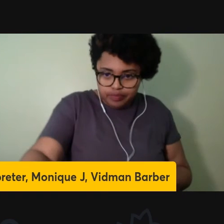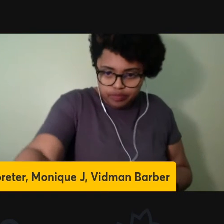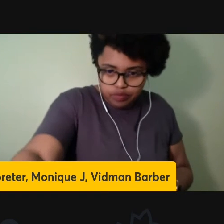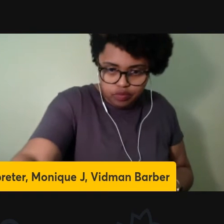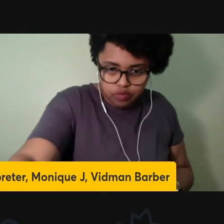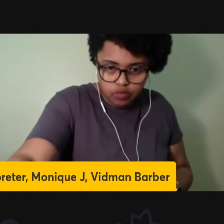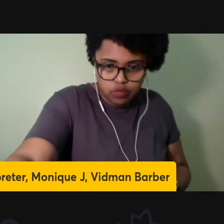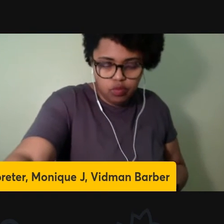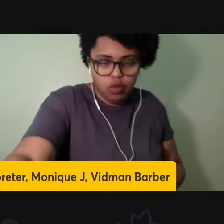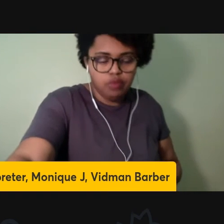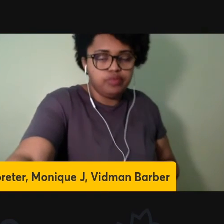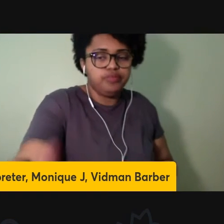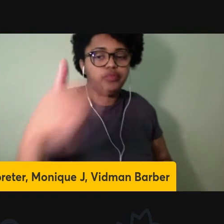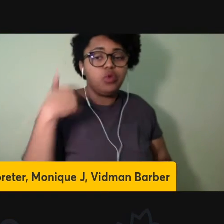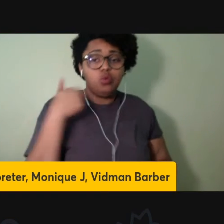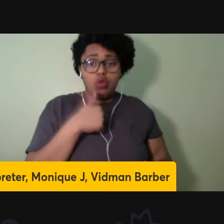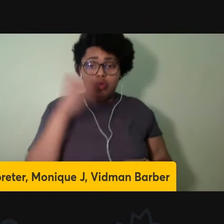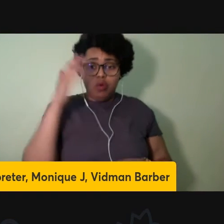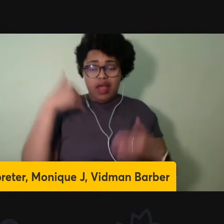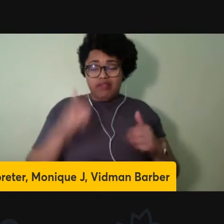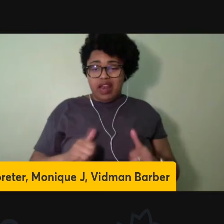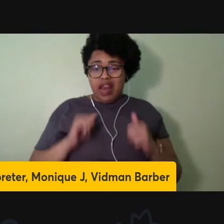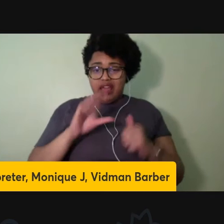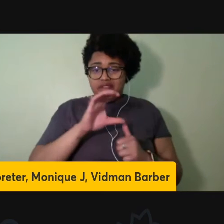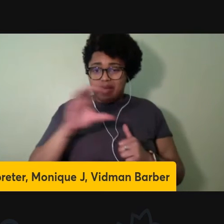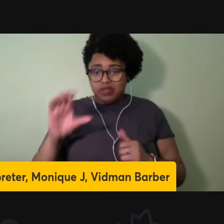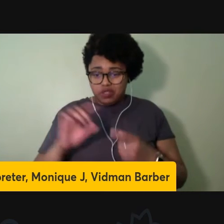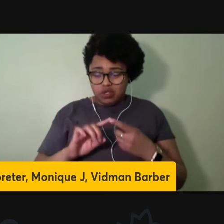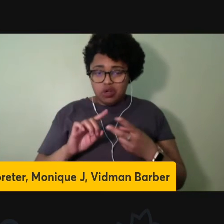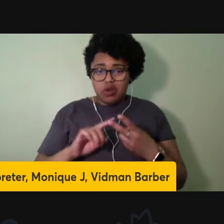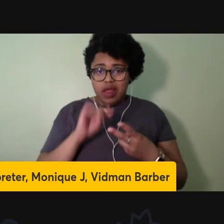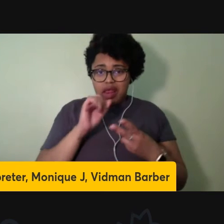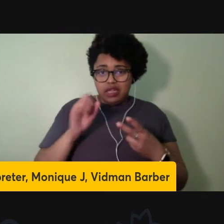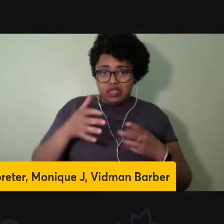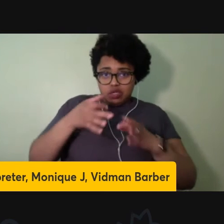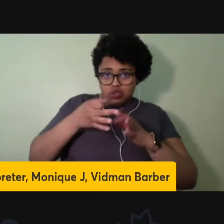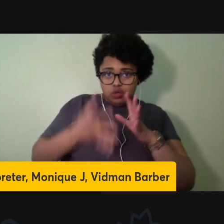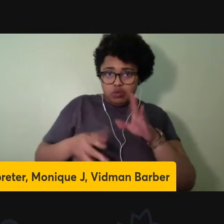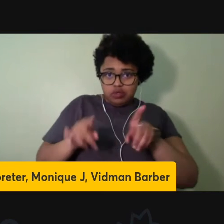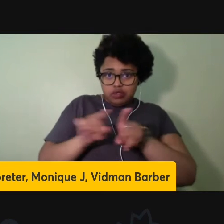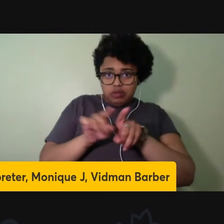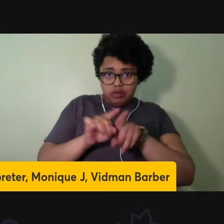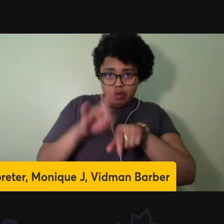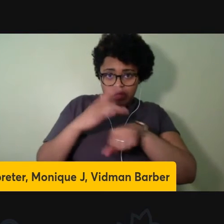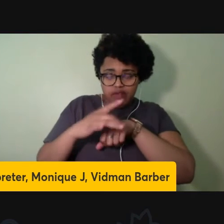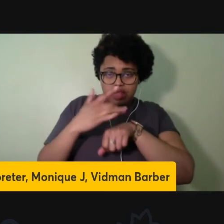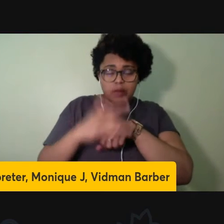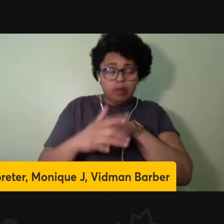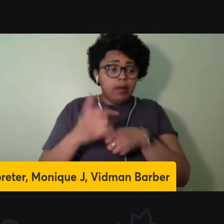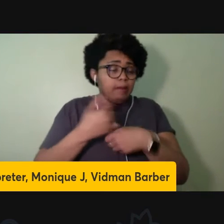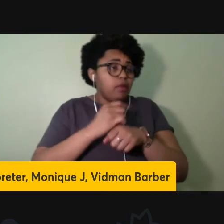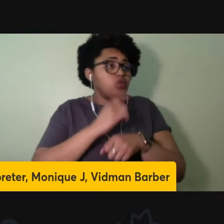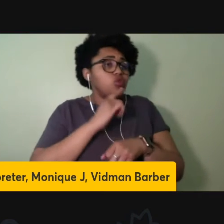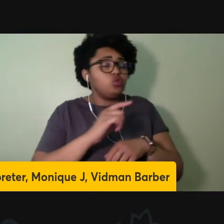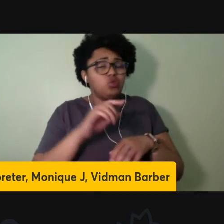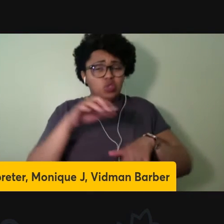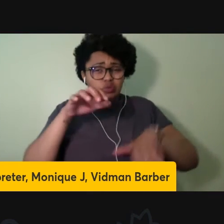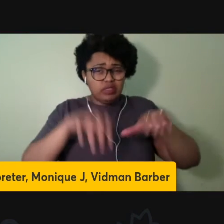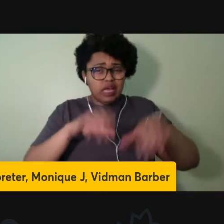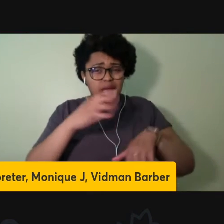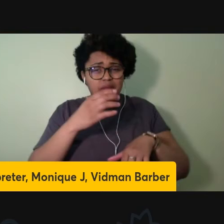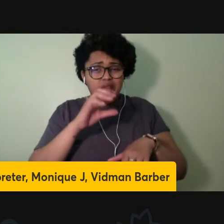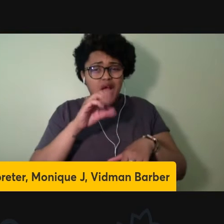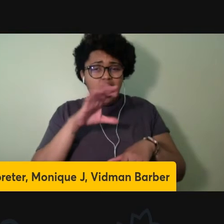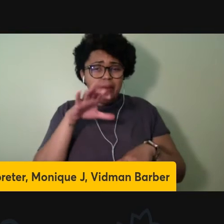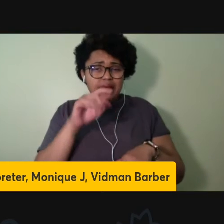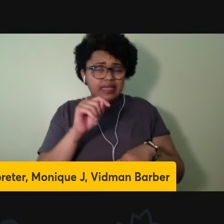sessions. Please don't forget to submit your questions through the comment function on the platform, not the Q&A. And as a reminder, we require that all